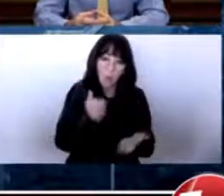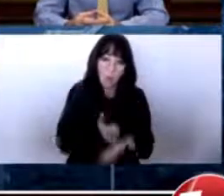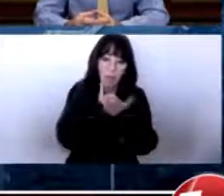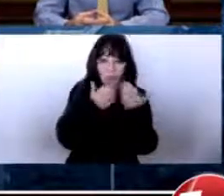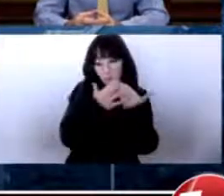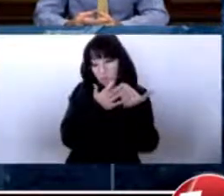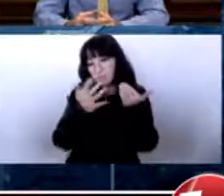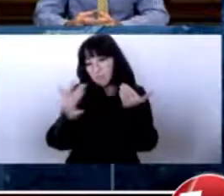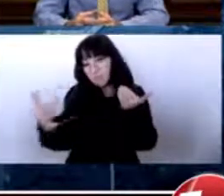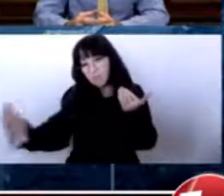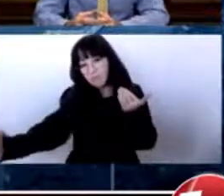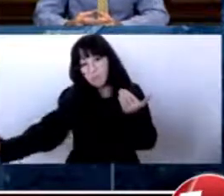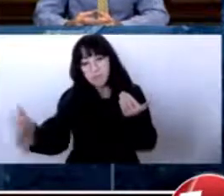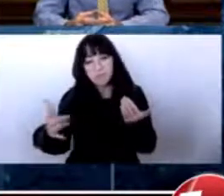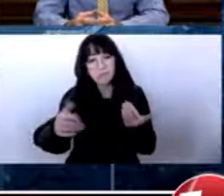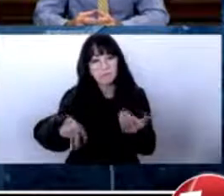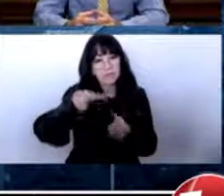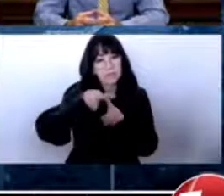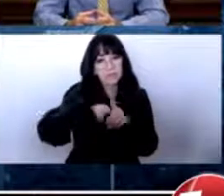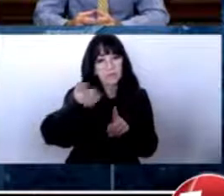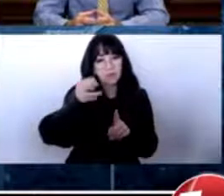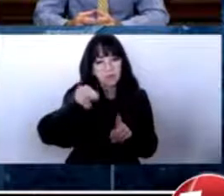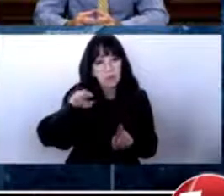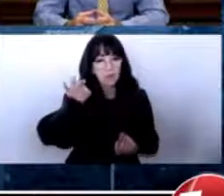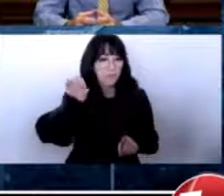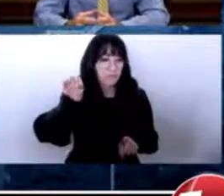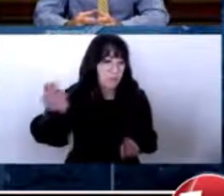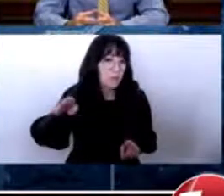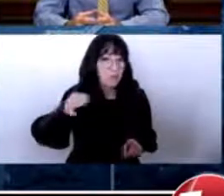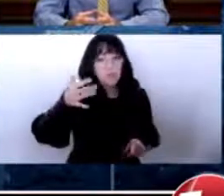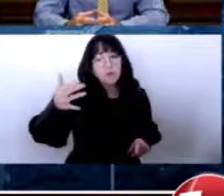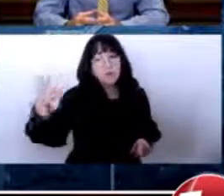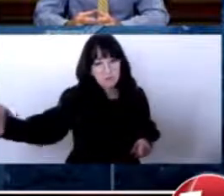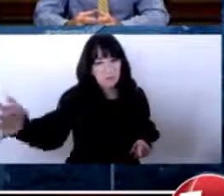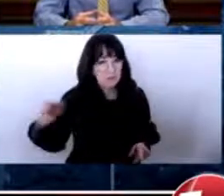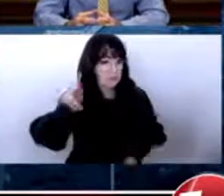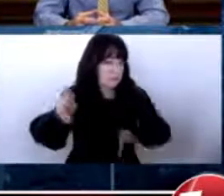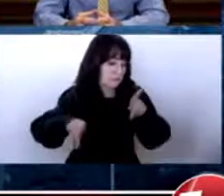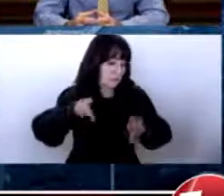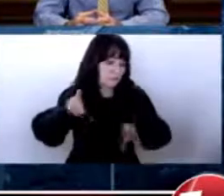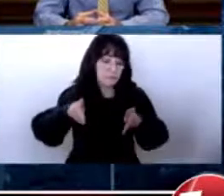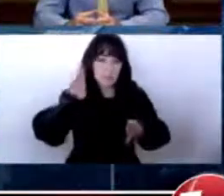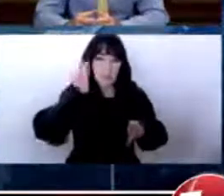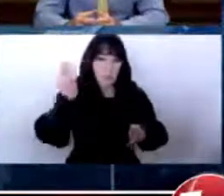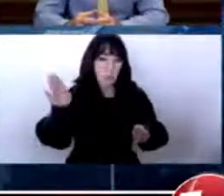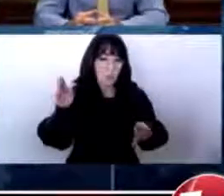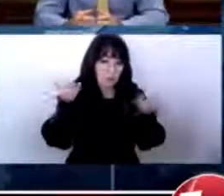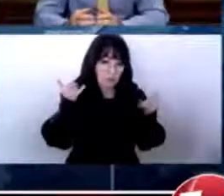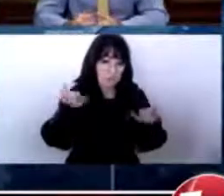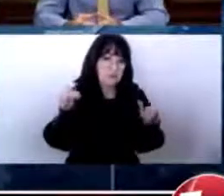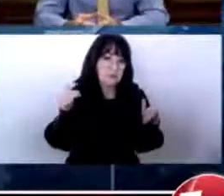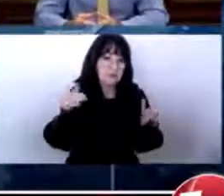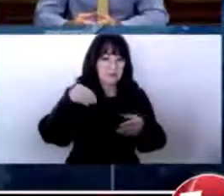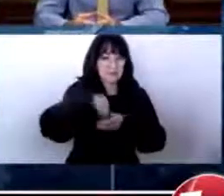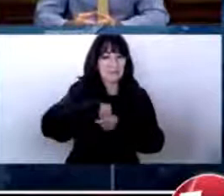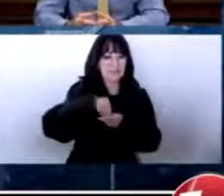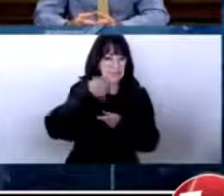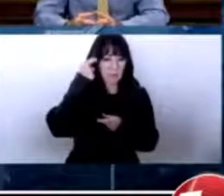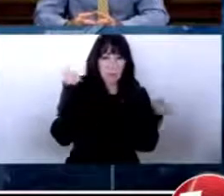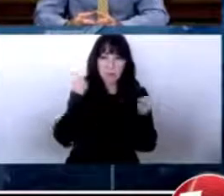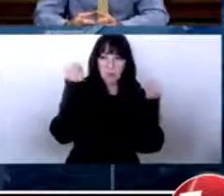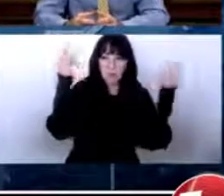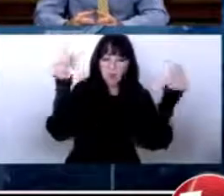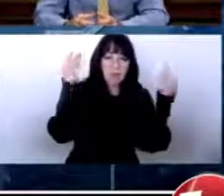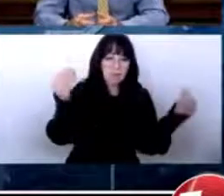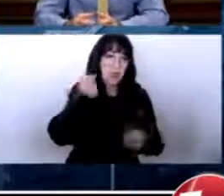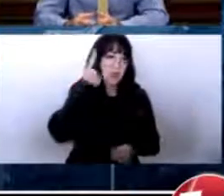move through the month of January into February, where people are still going to be indoors. We need to get more people